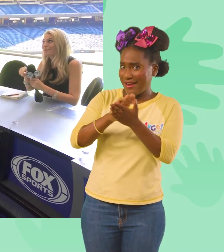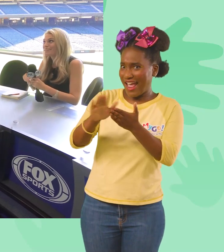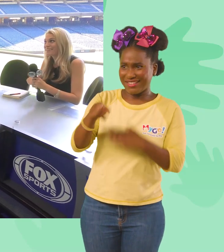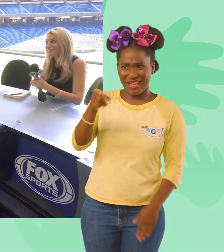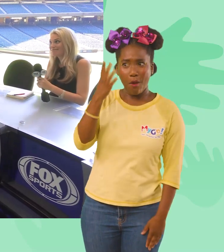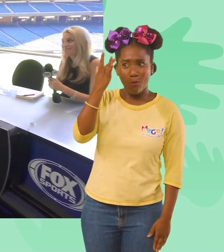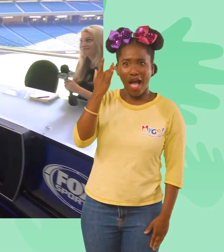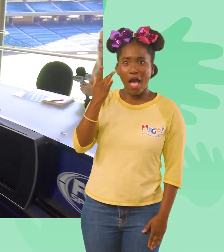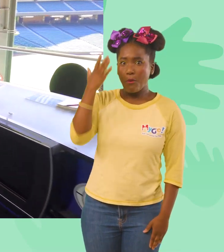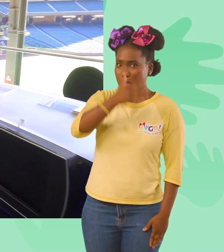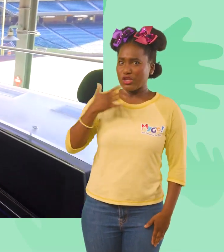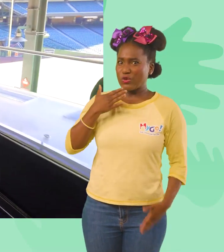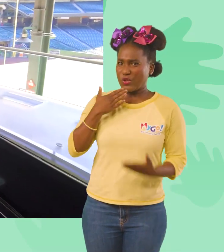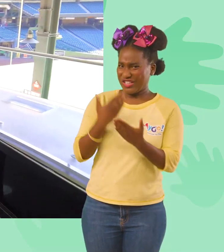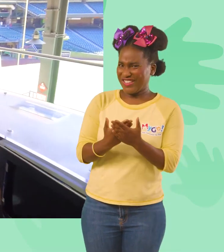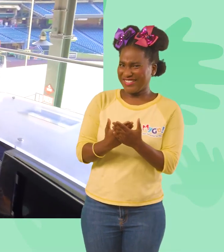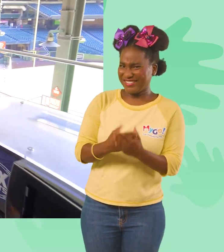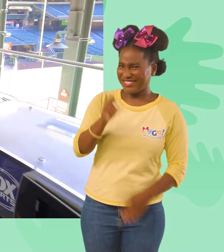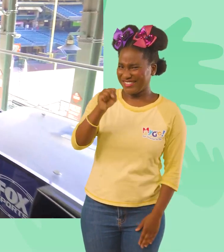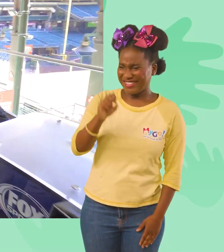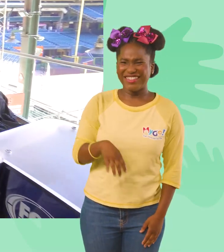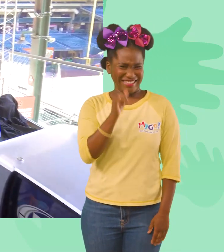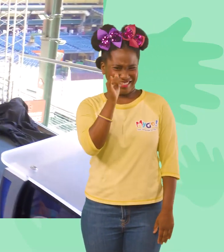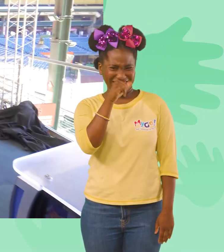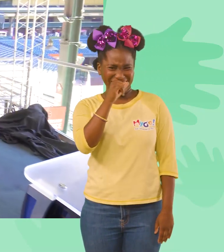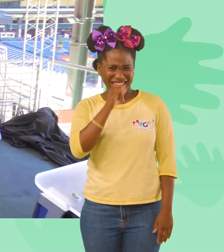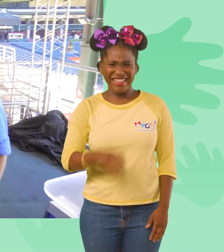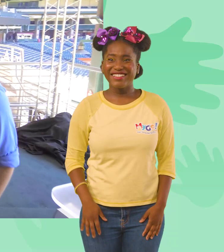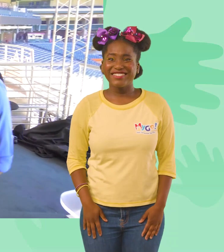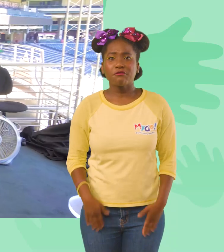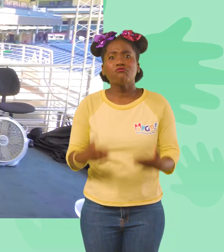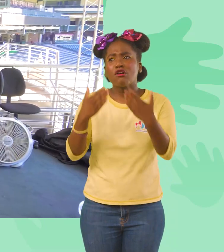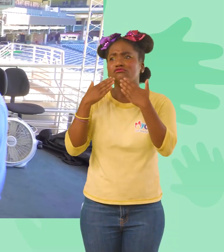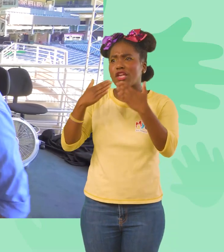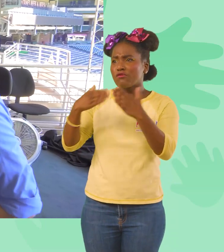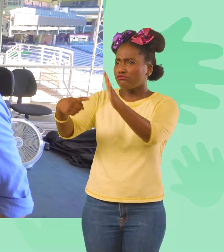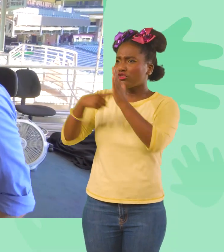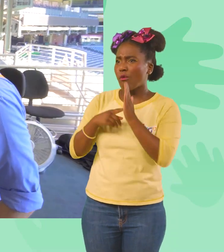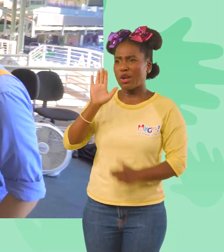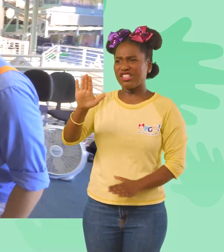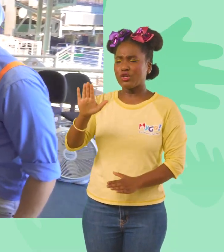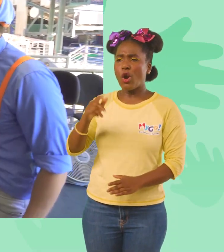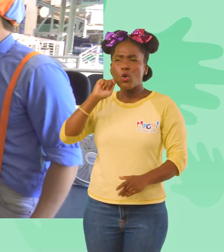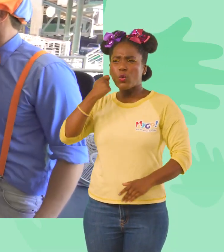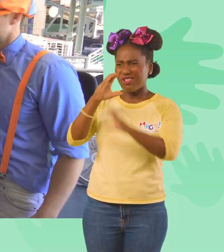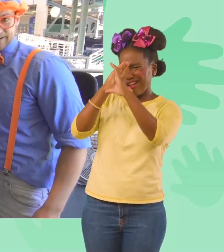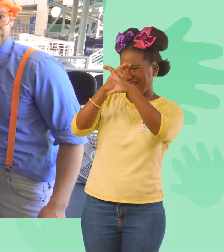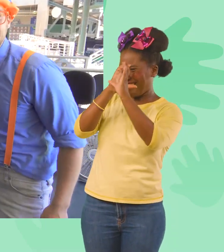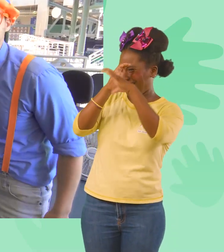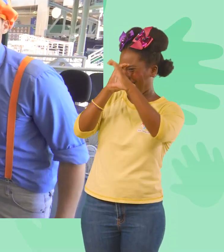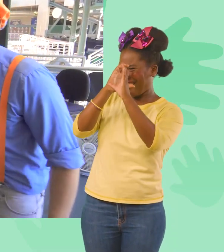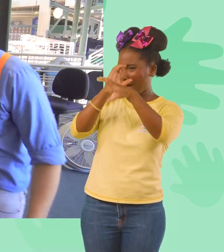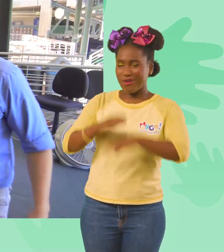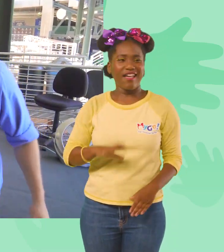because he'll make you look good. Oh, did you hear that? That's silly. Well, cool. Thanks for showing us your really cool camera, Rusty. Anytime.